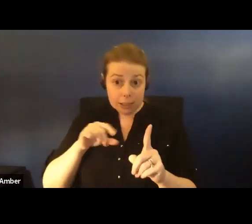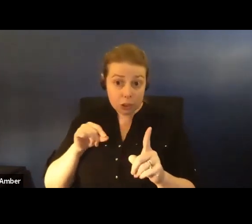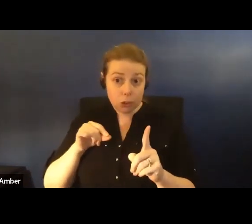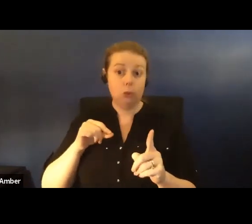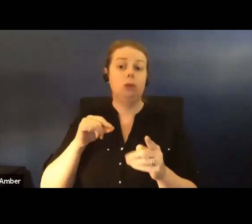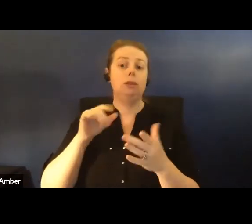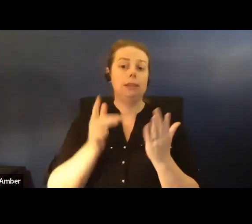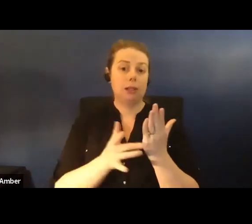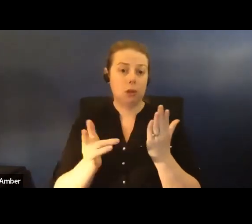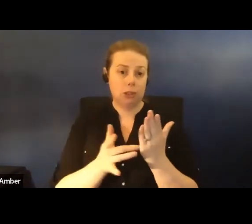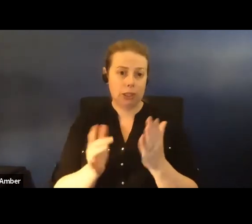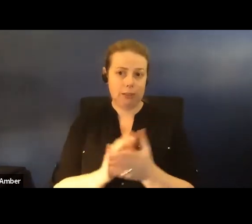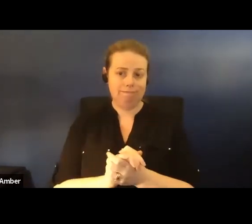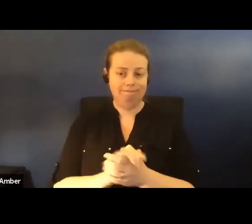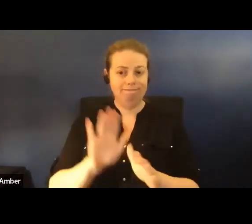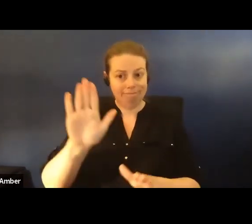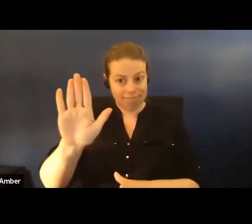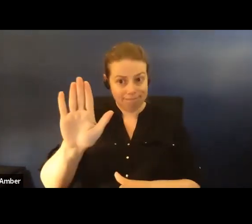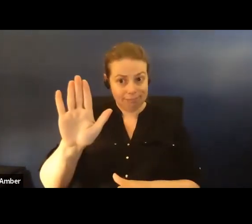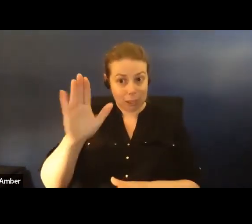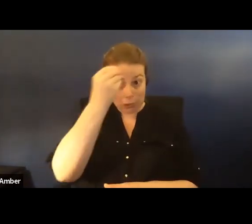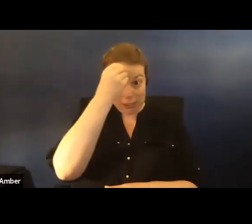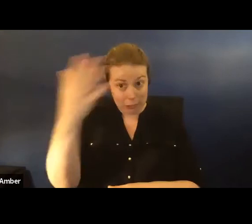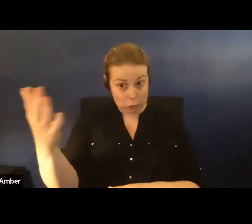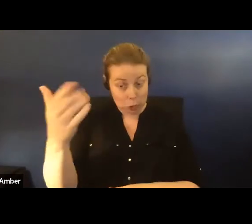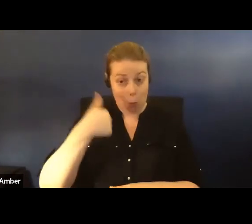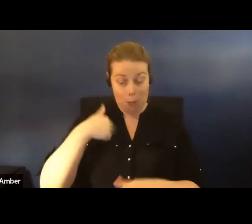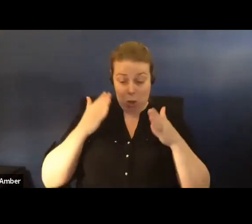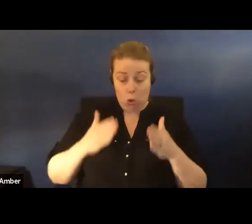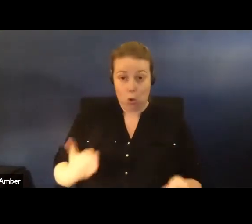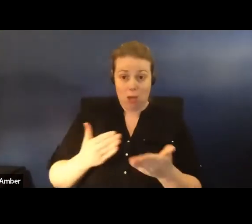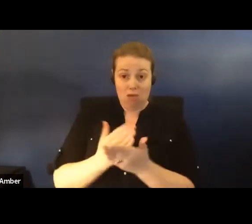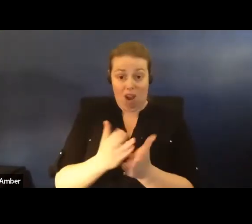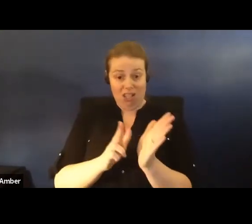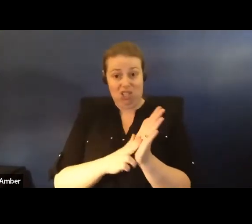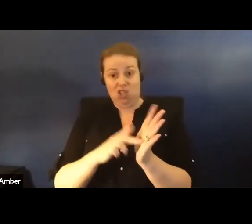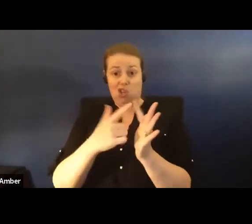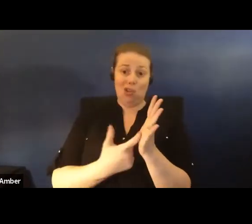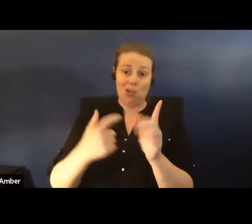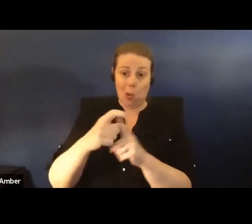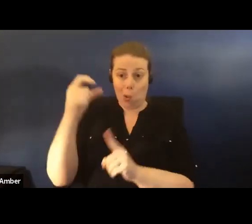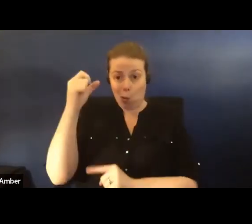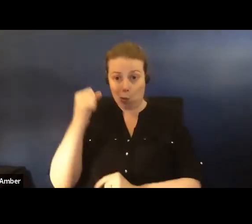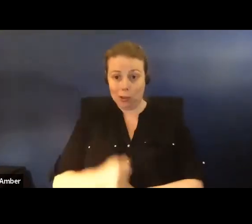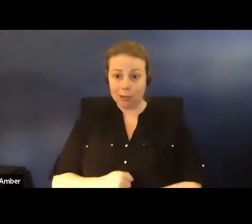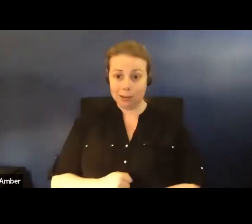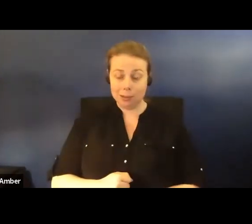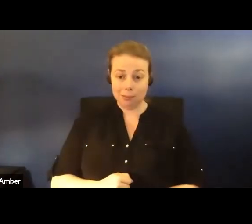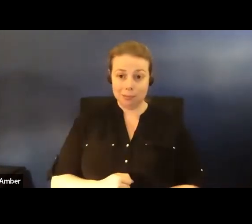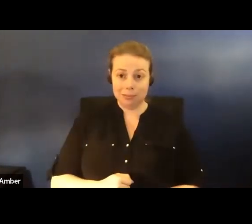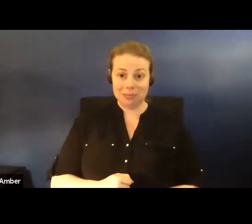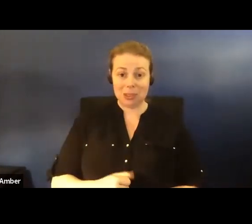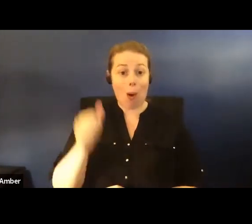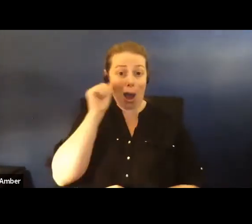myself as a human rights law nerd, and so I know exactly what I mean when I talk about that. But just for anybody else who